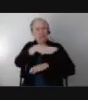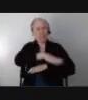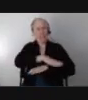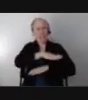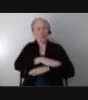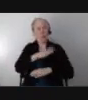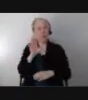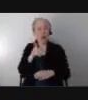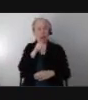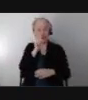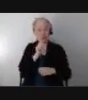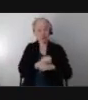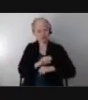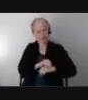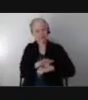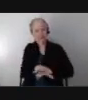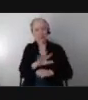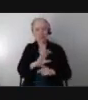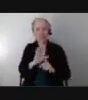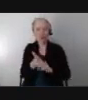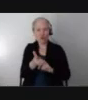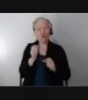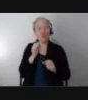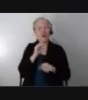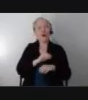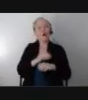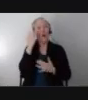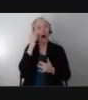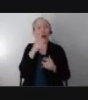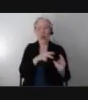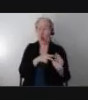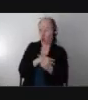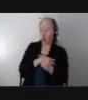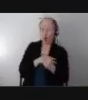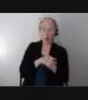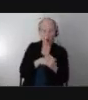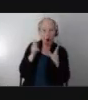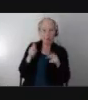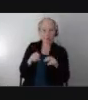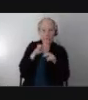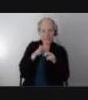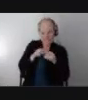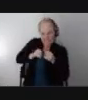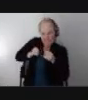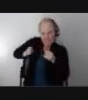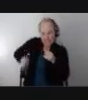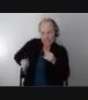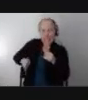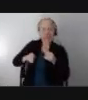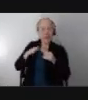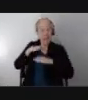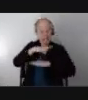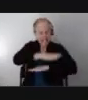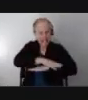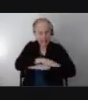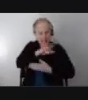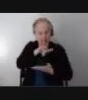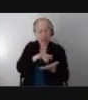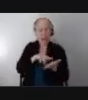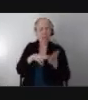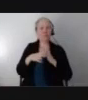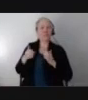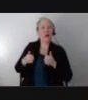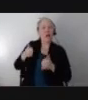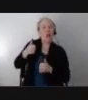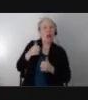voices, affect the perception of power or the perception of importance. And that challenge that we faced in ISS